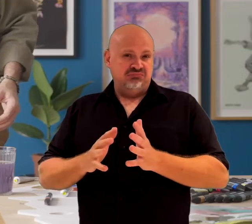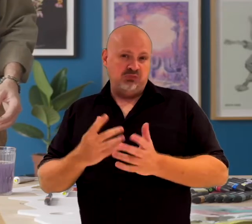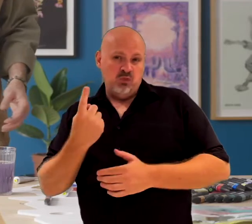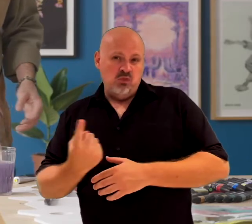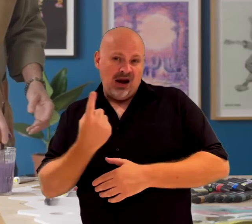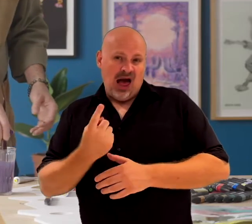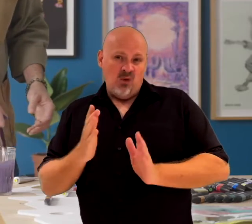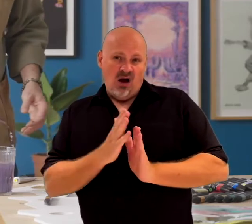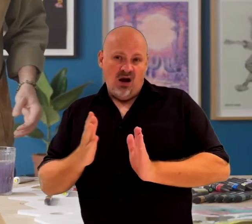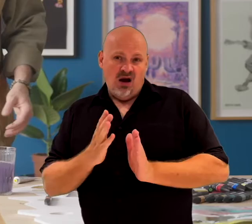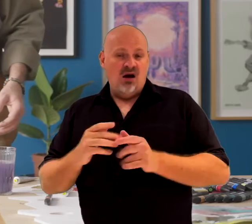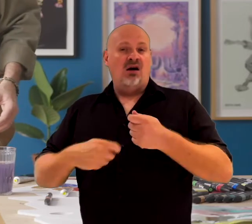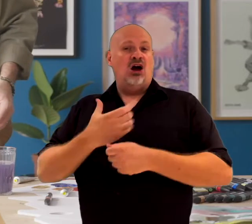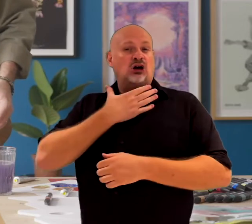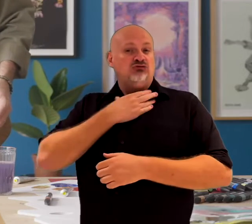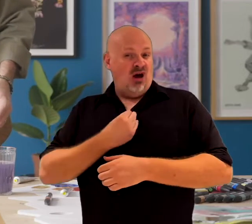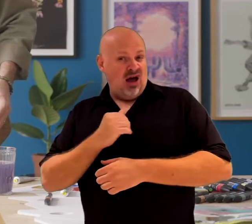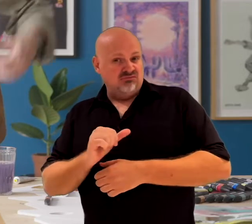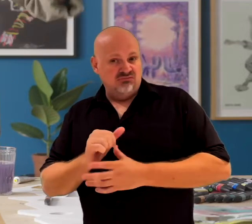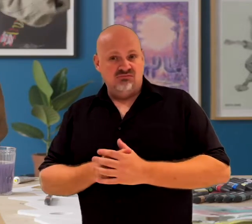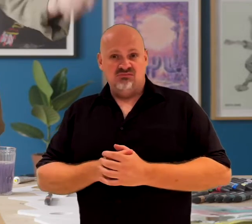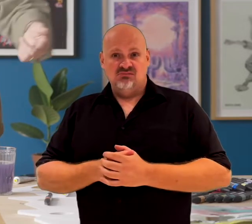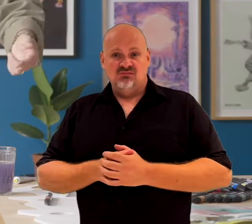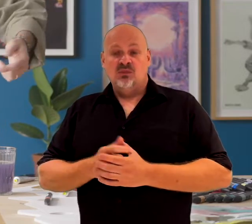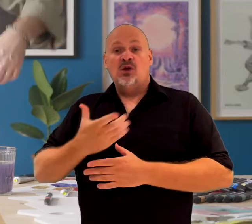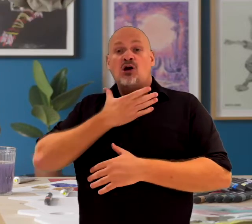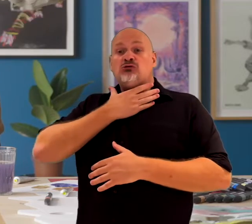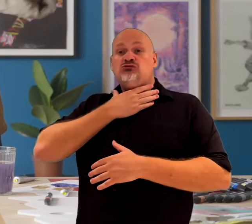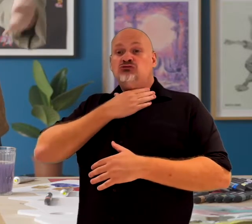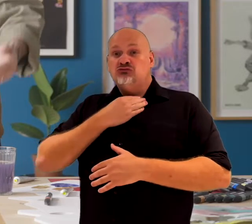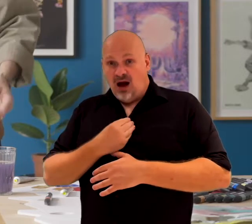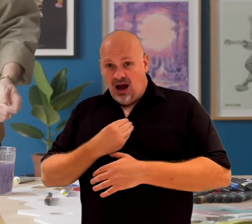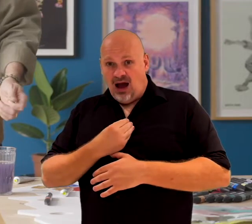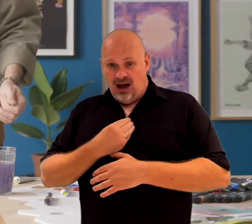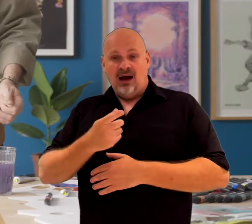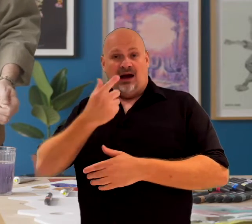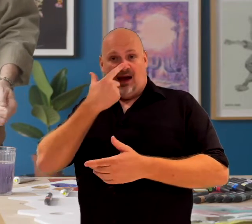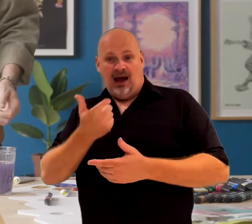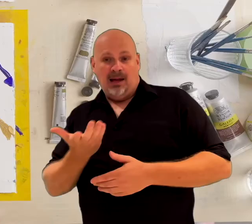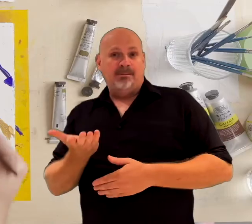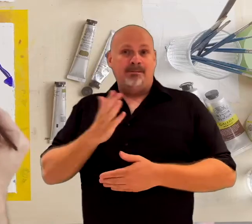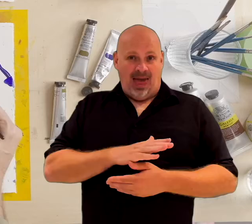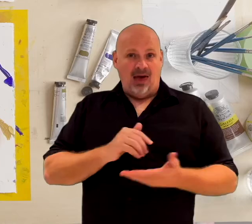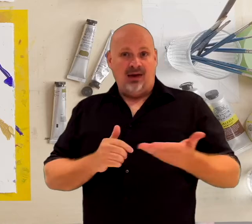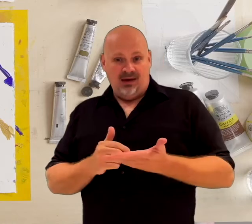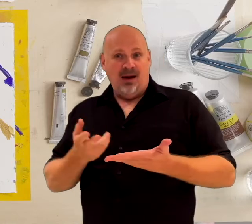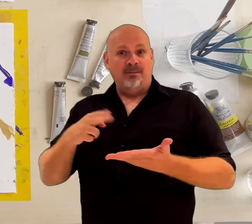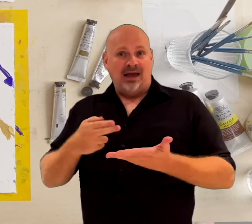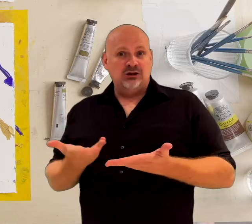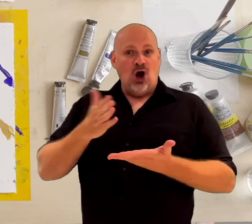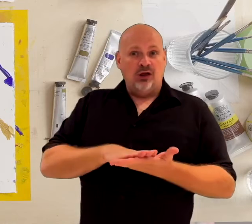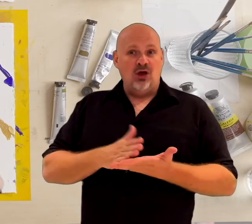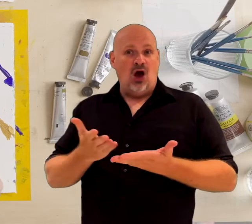an hour to dry, right? When it's dry again, you can come back and keep painting on